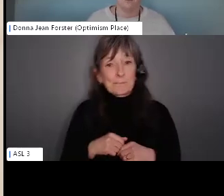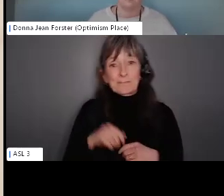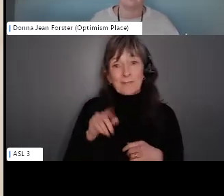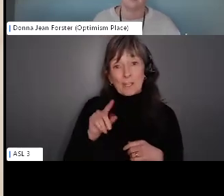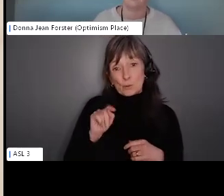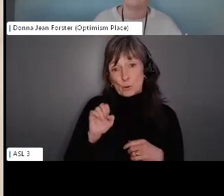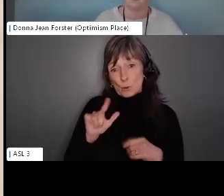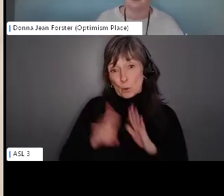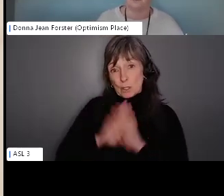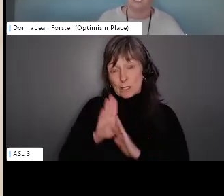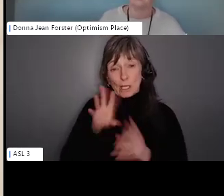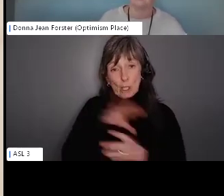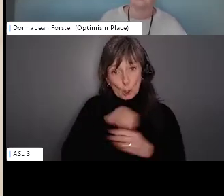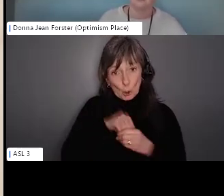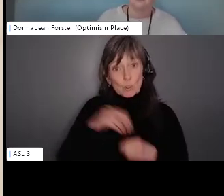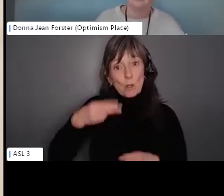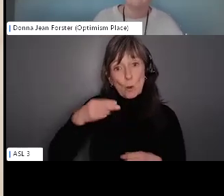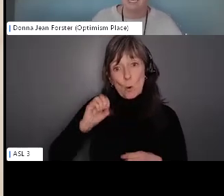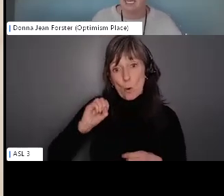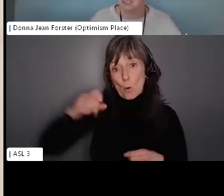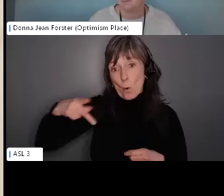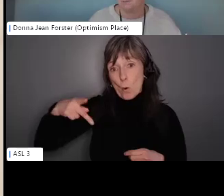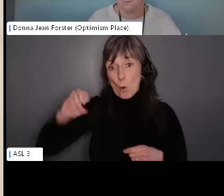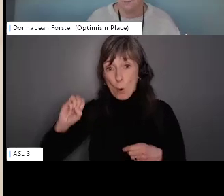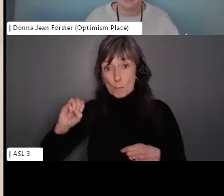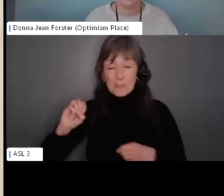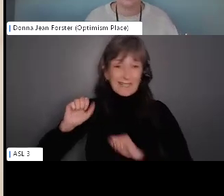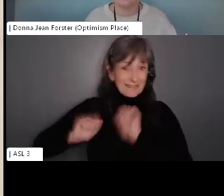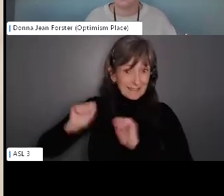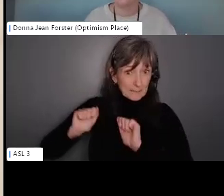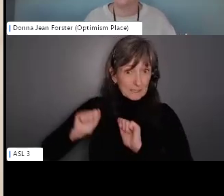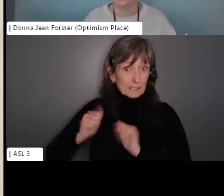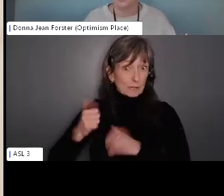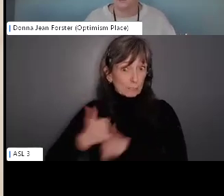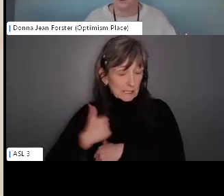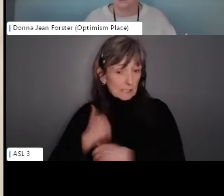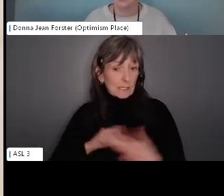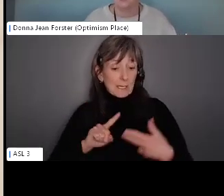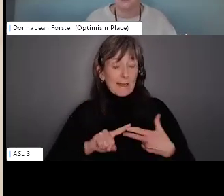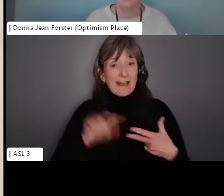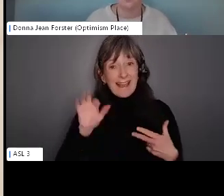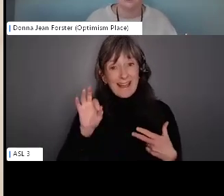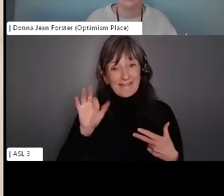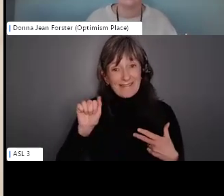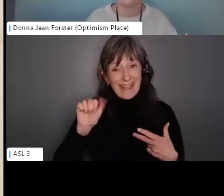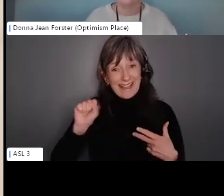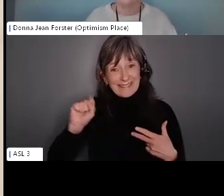HOPE risk assessment for older adults and the FAST risk assessment for